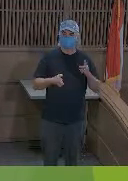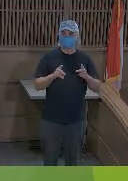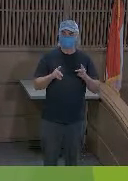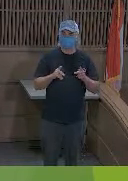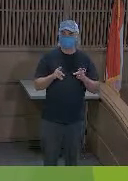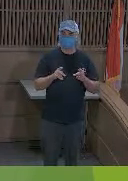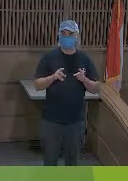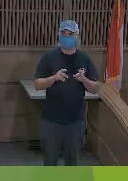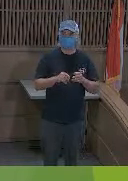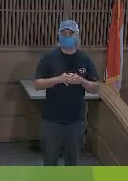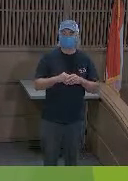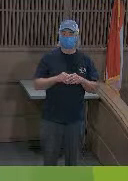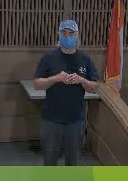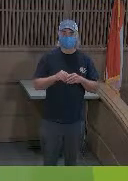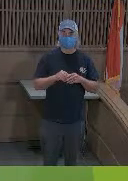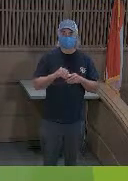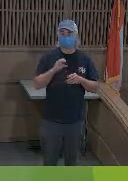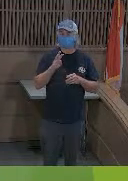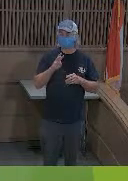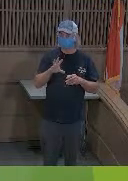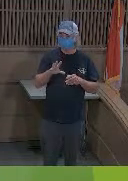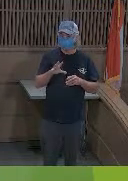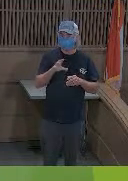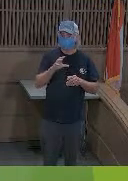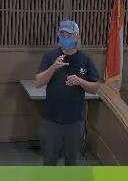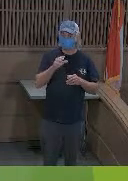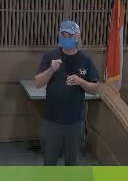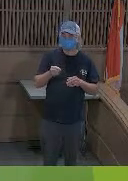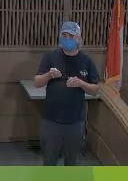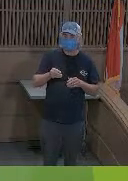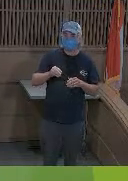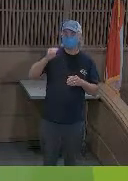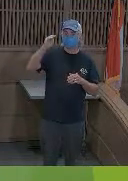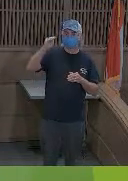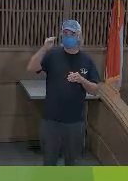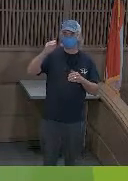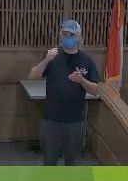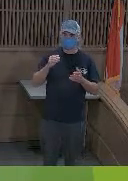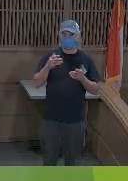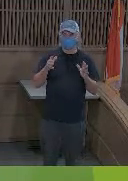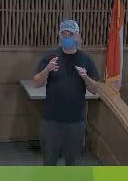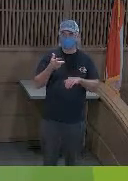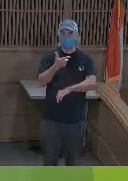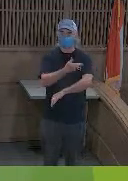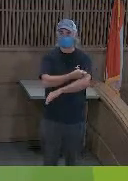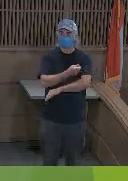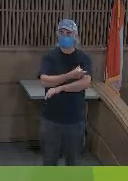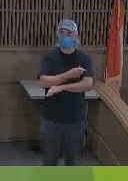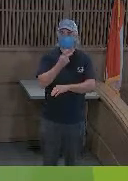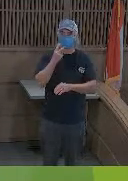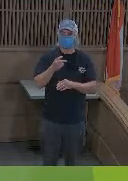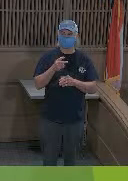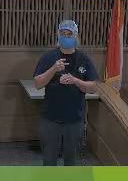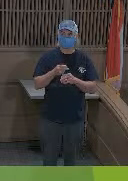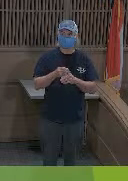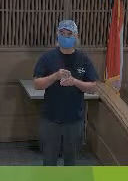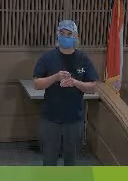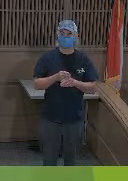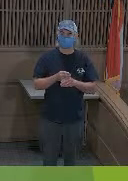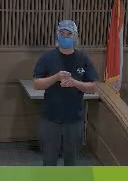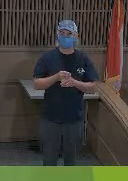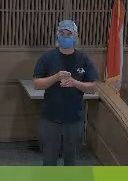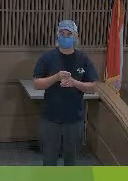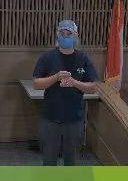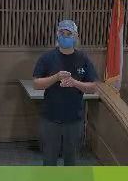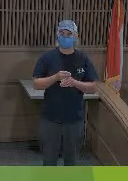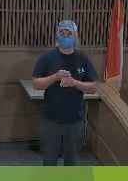vaccinated. Here are the numbers, ladies and gentlemen, and you see the dramatic drop from the age